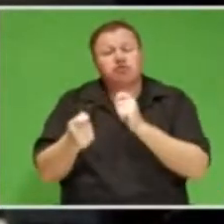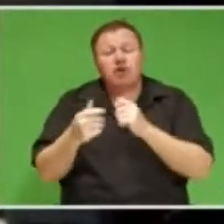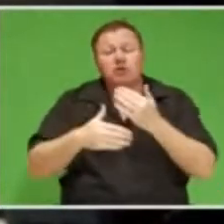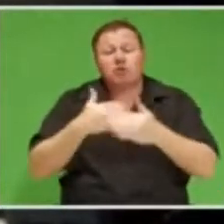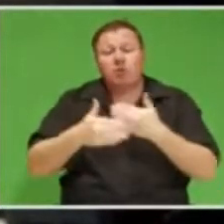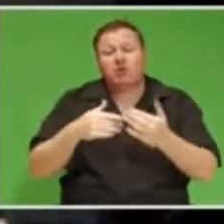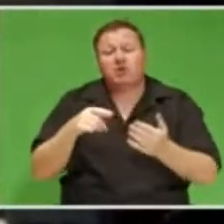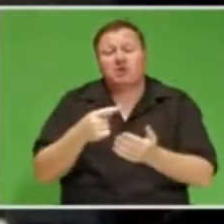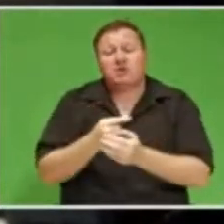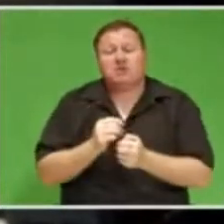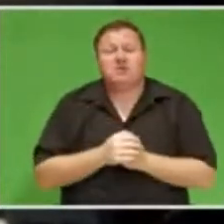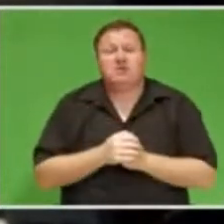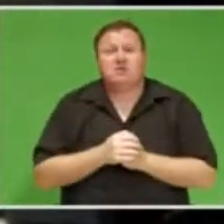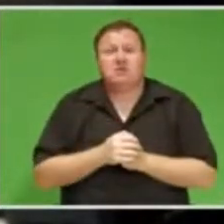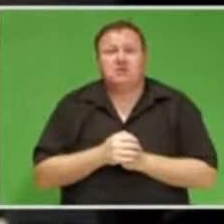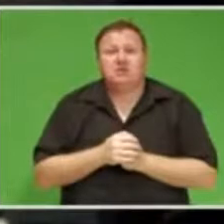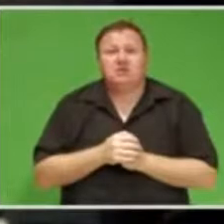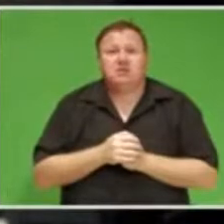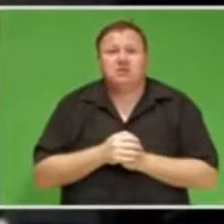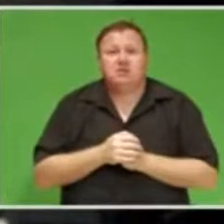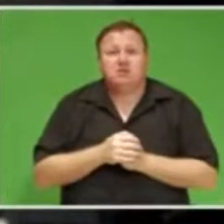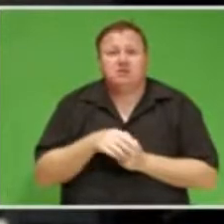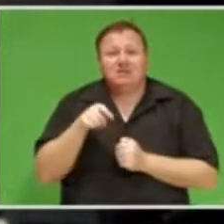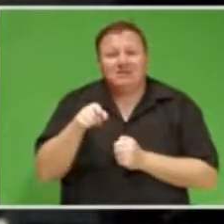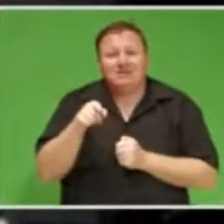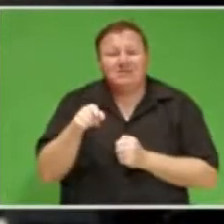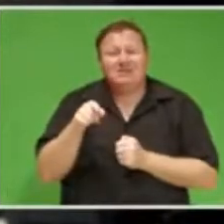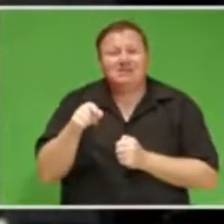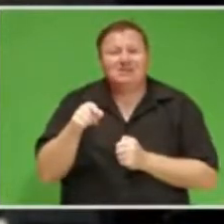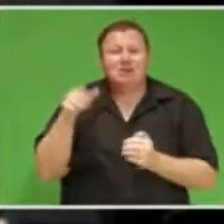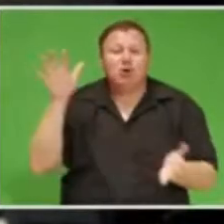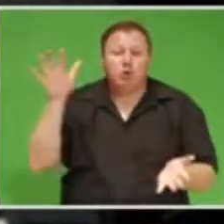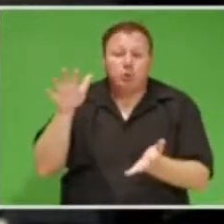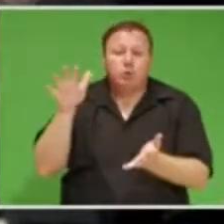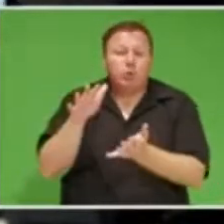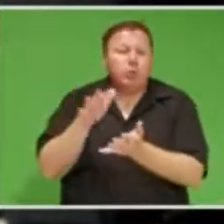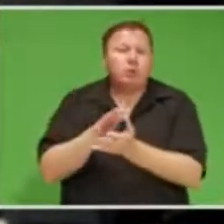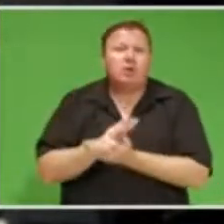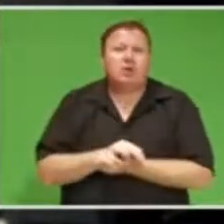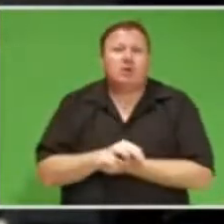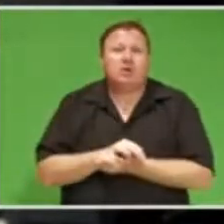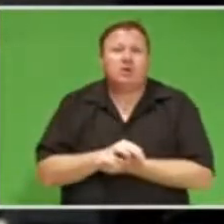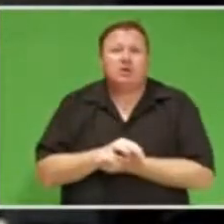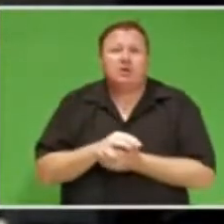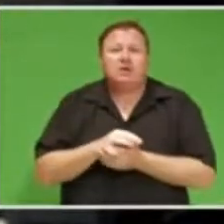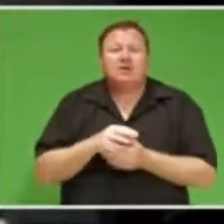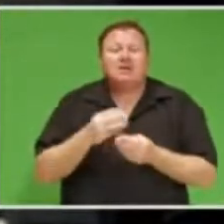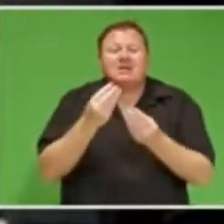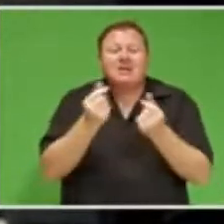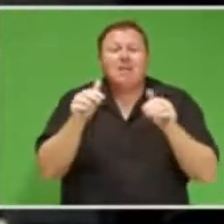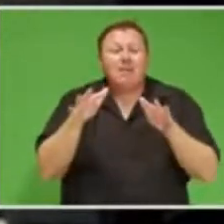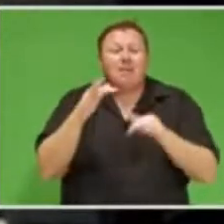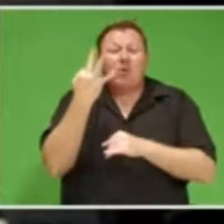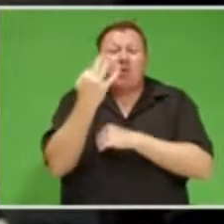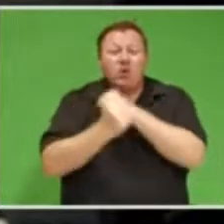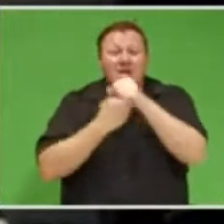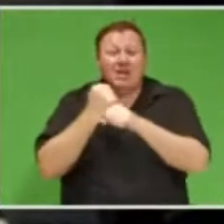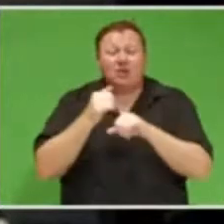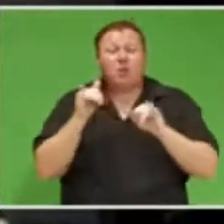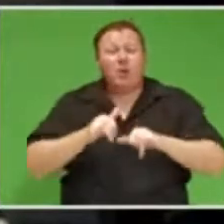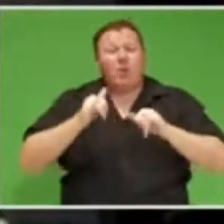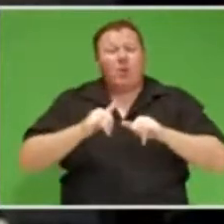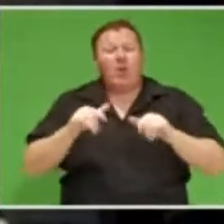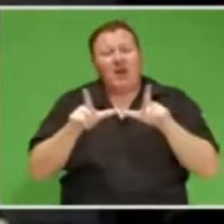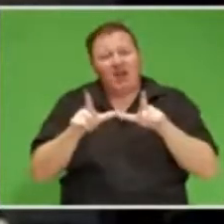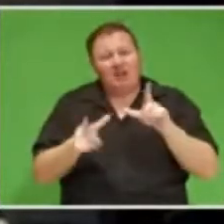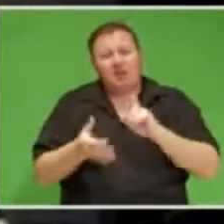here. And that has now been reduced. Number of people used to wait up to 3 years just to get a water license.